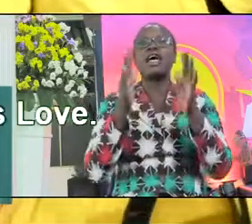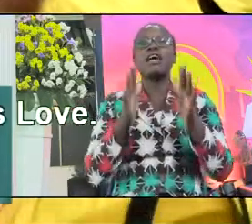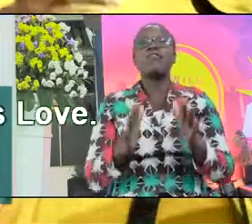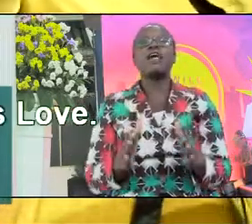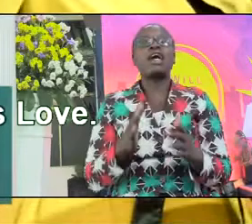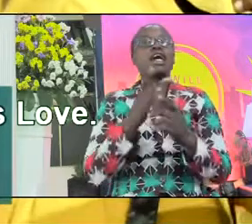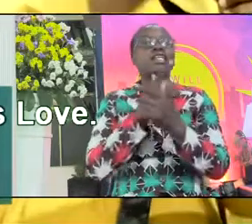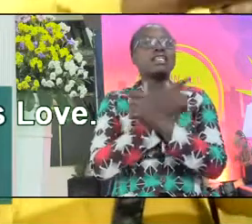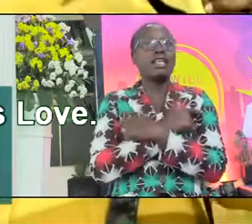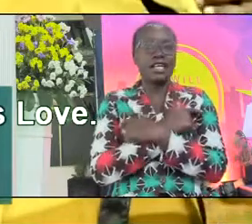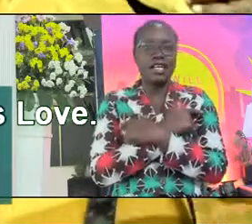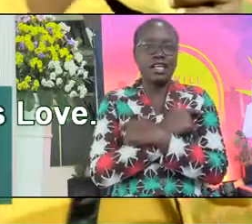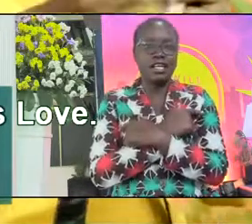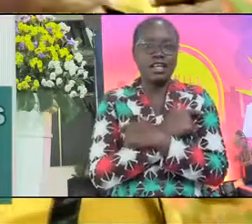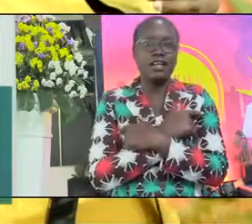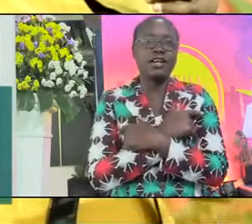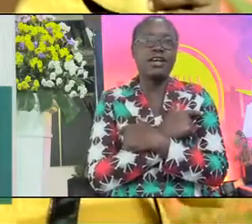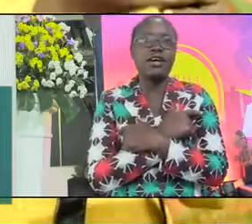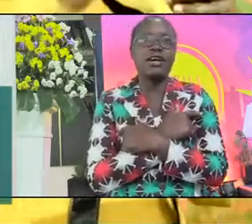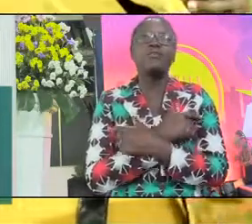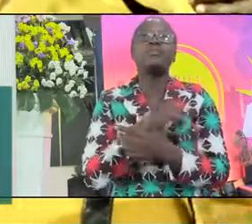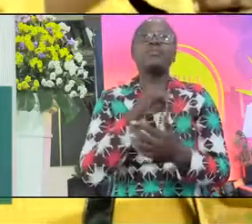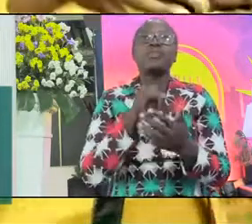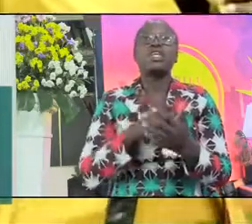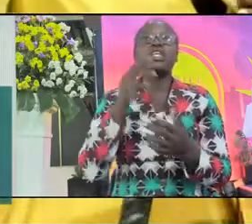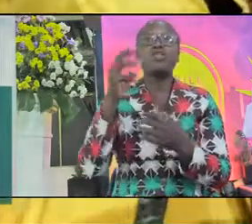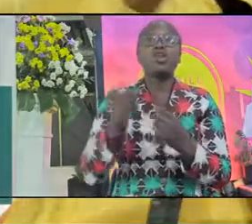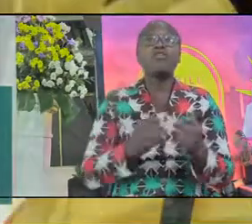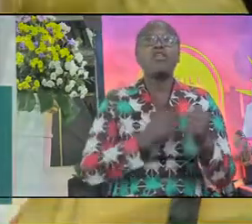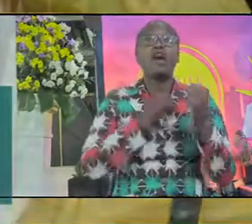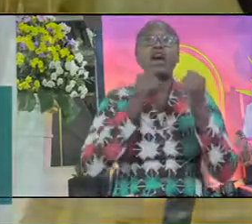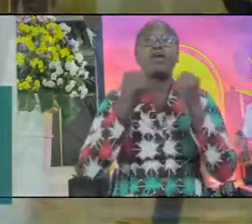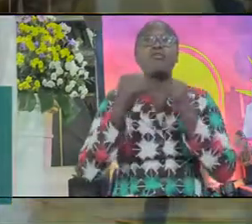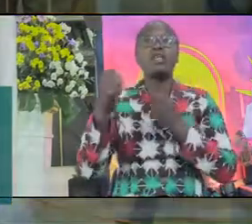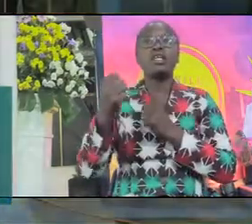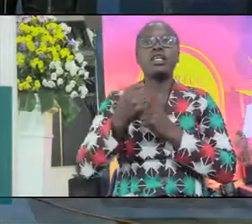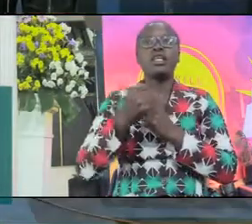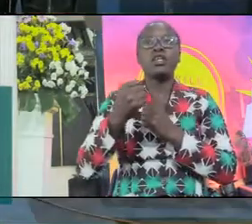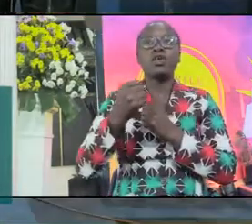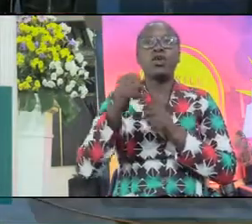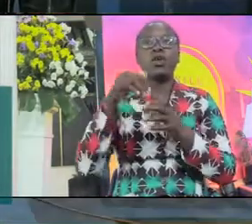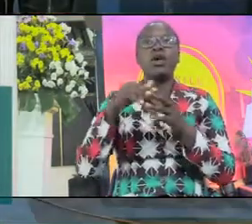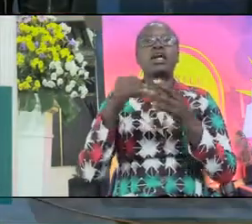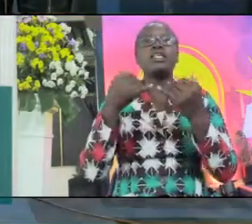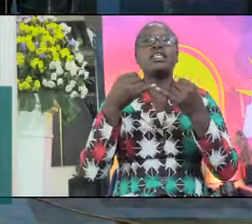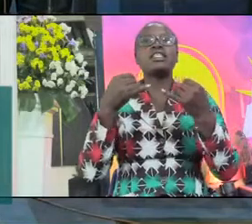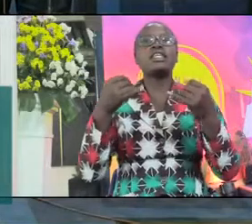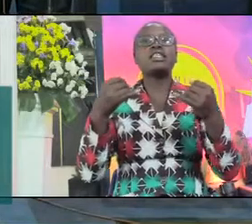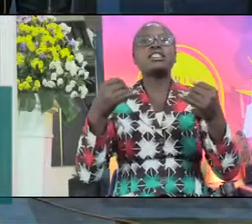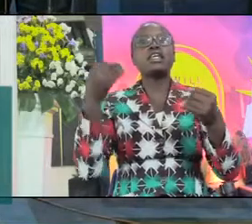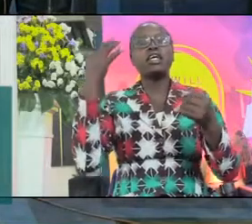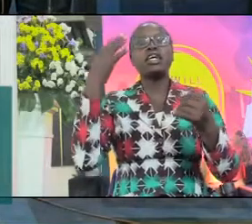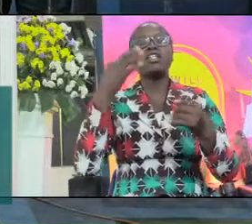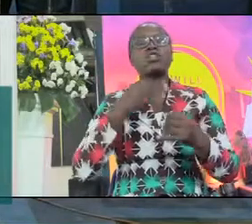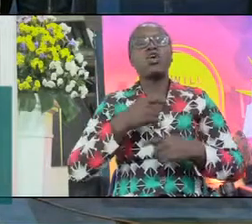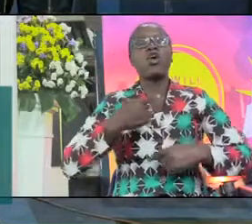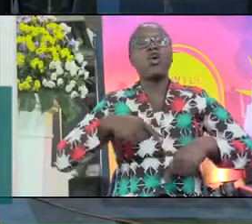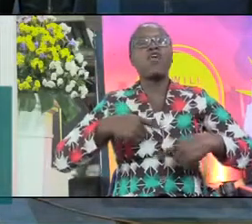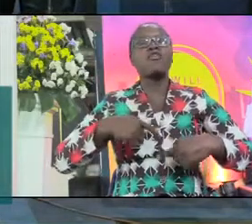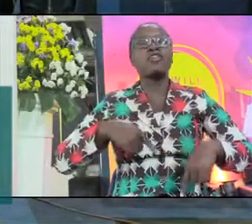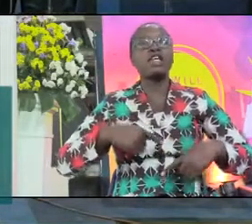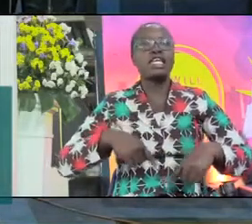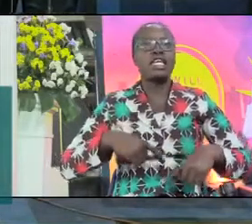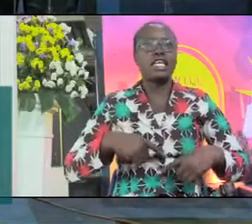the Savior's love. It will firmly hold in the